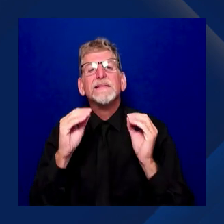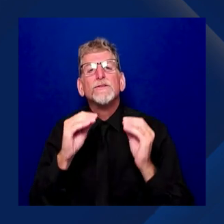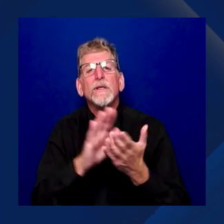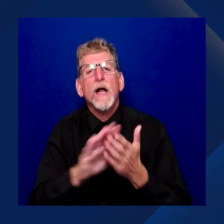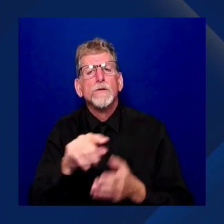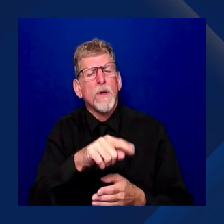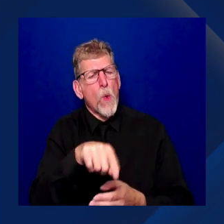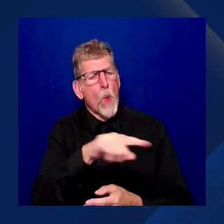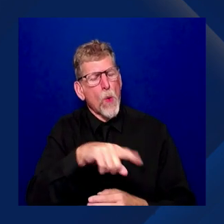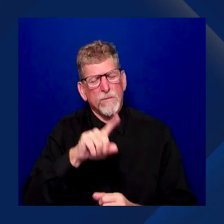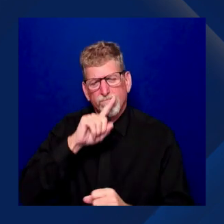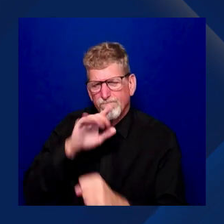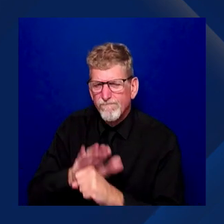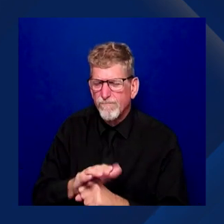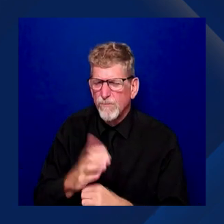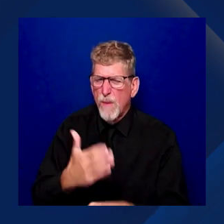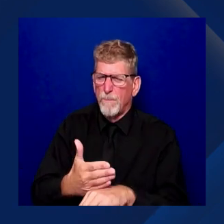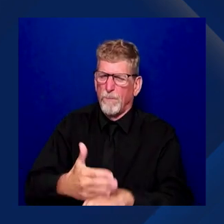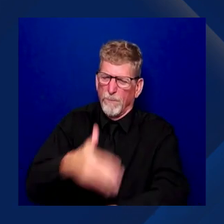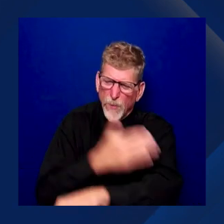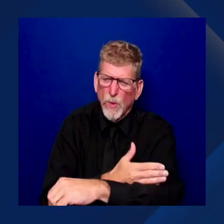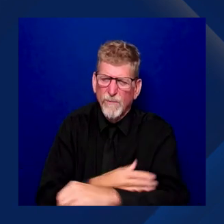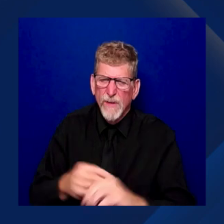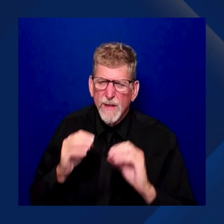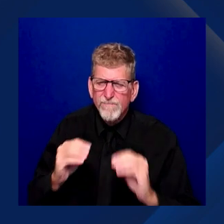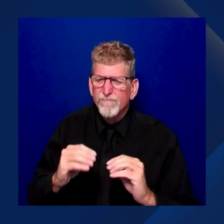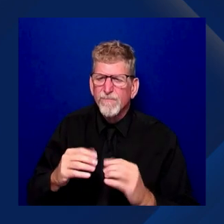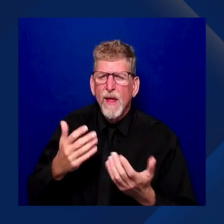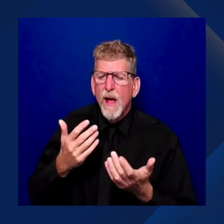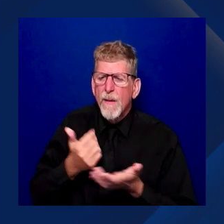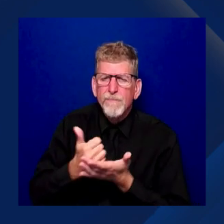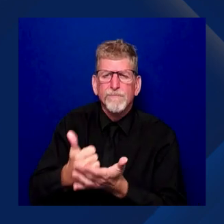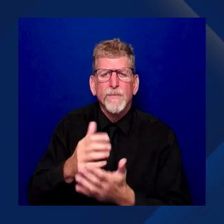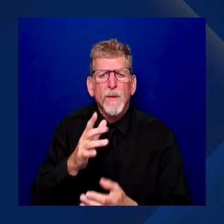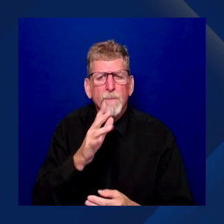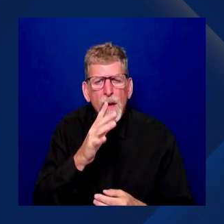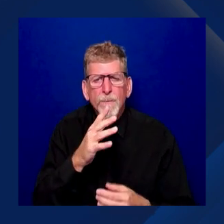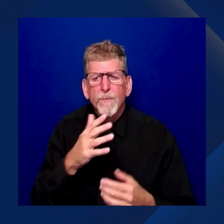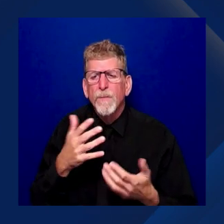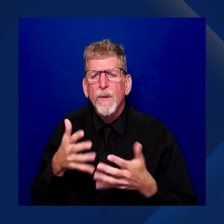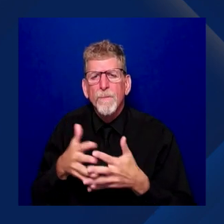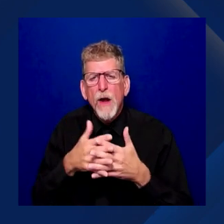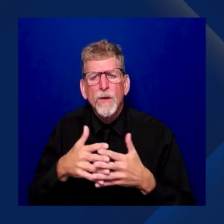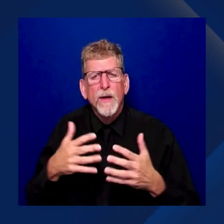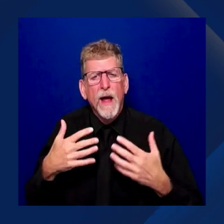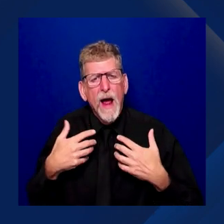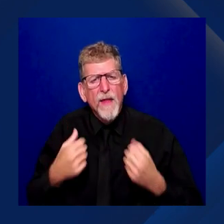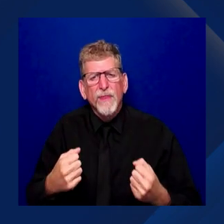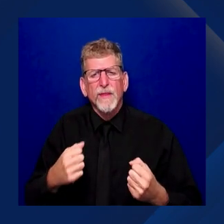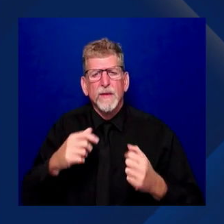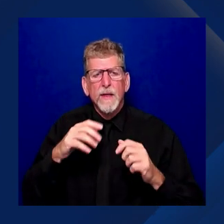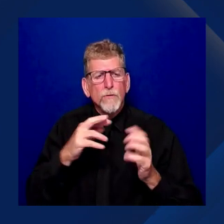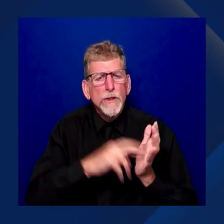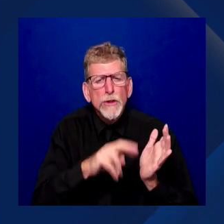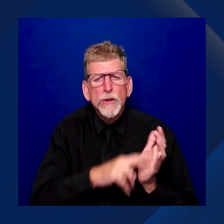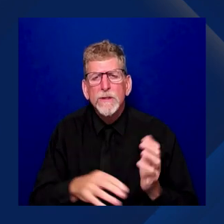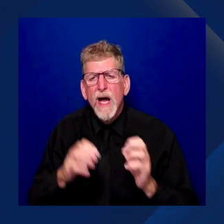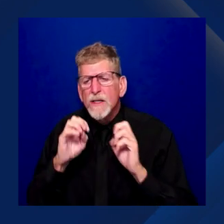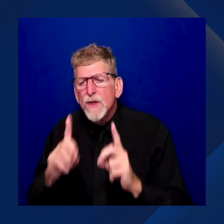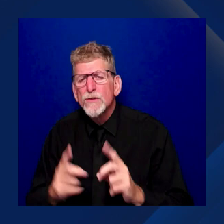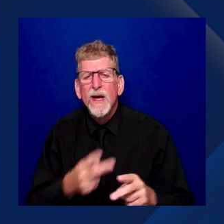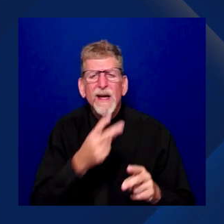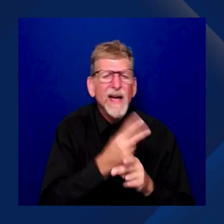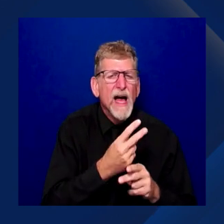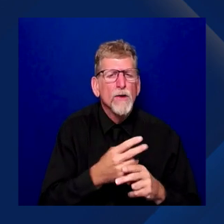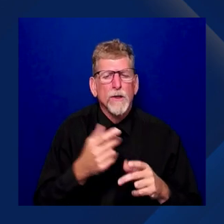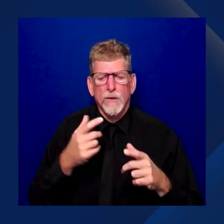our communities through our research, education, healthcare, and community collaborations. Recently, we launched the